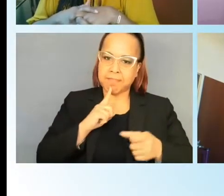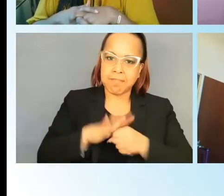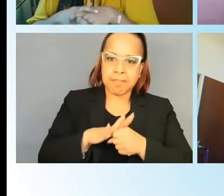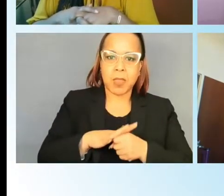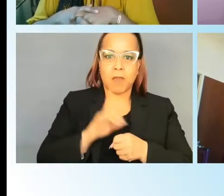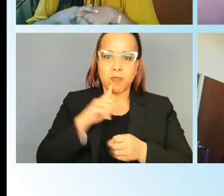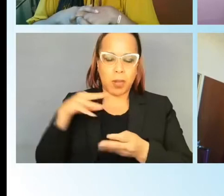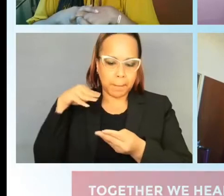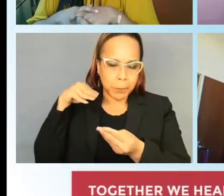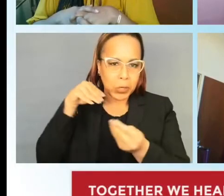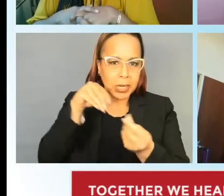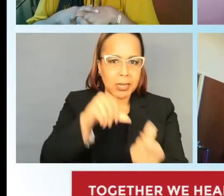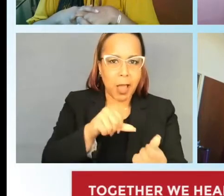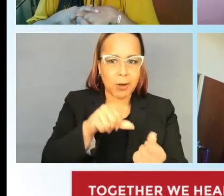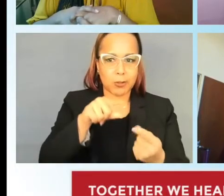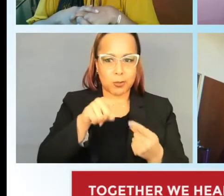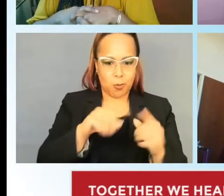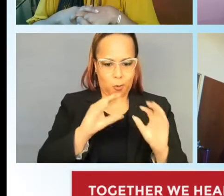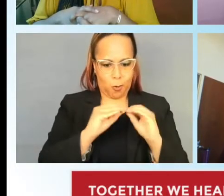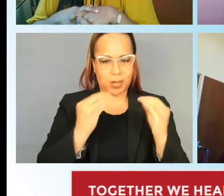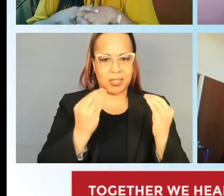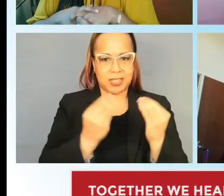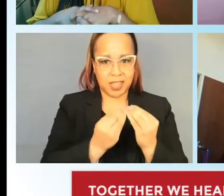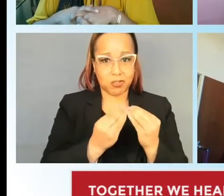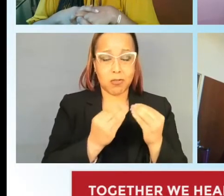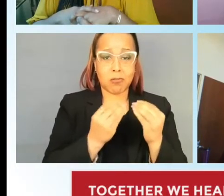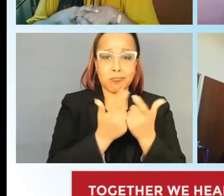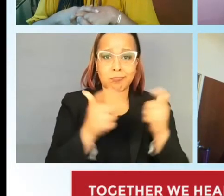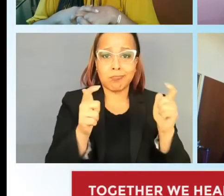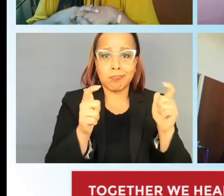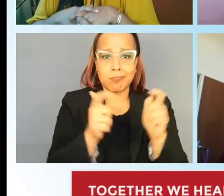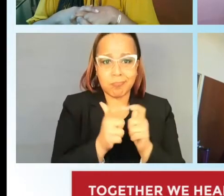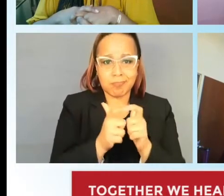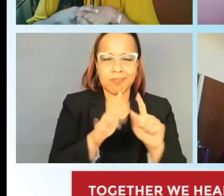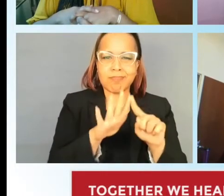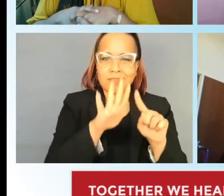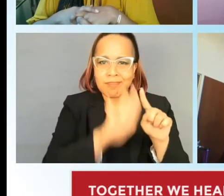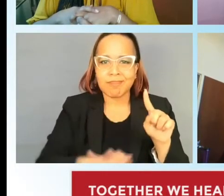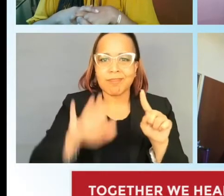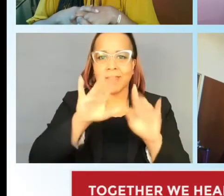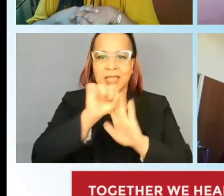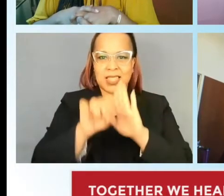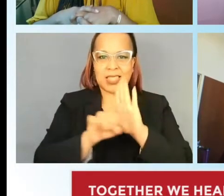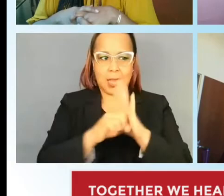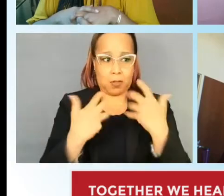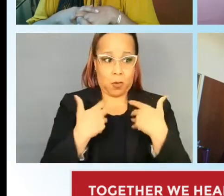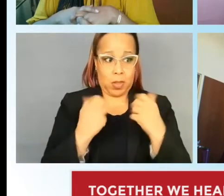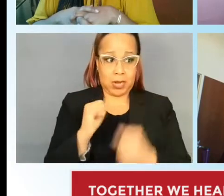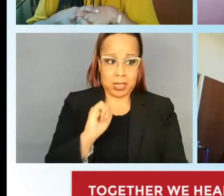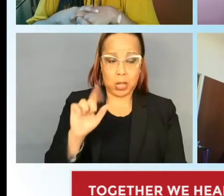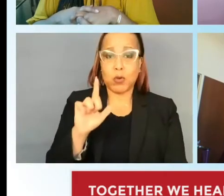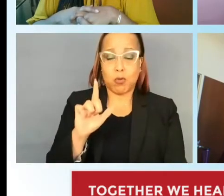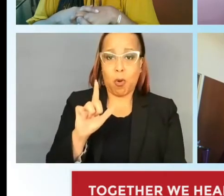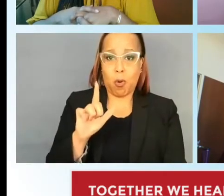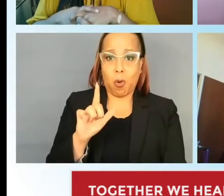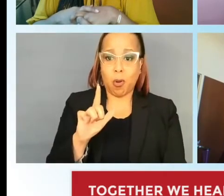dollars into organizations, large and small, across the whole state. So Healing Illinois